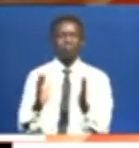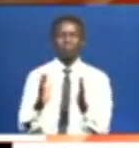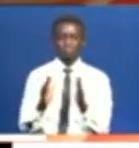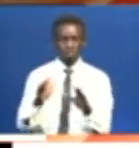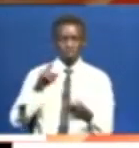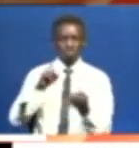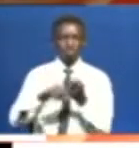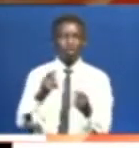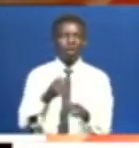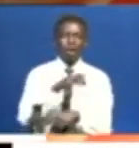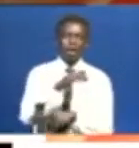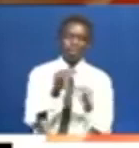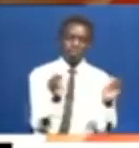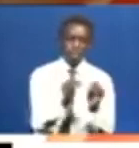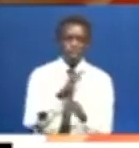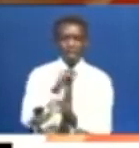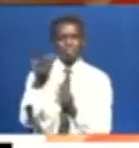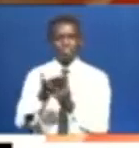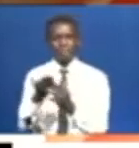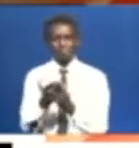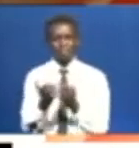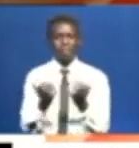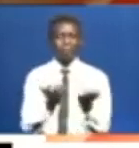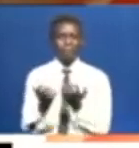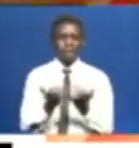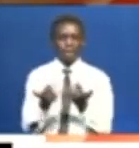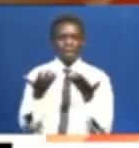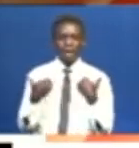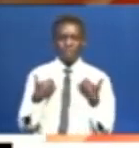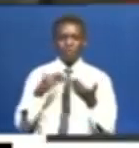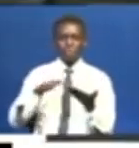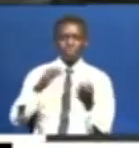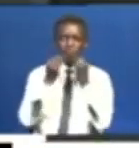and medium-sized enterprises. Here is Nduta Mukami with the details.